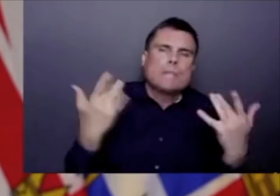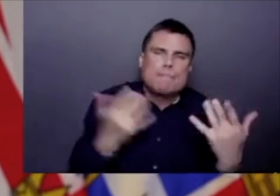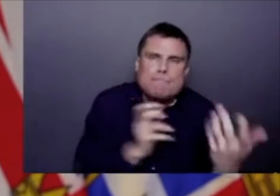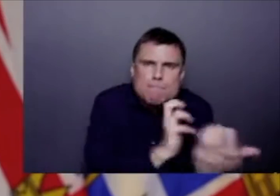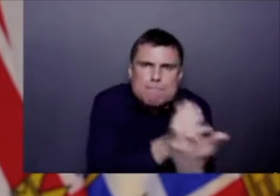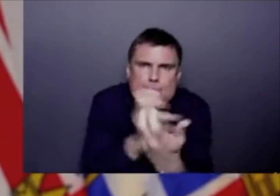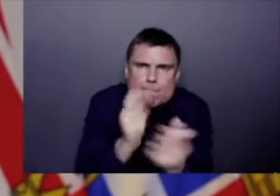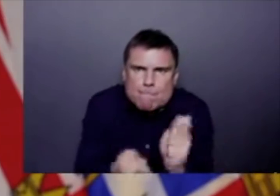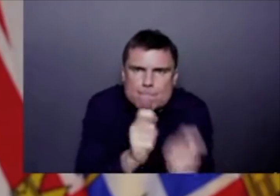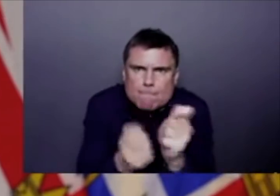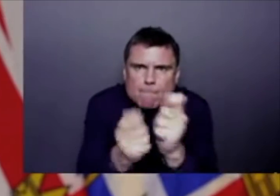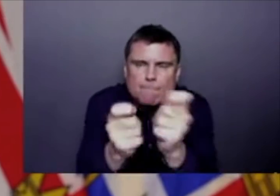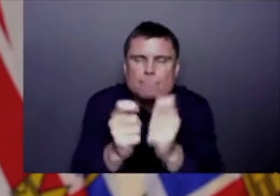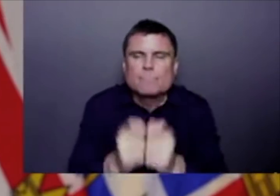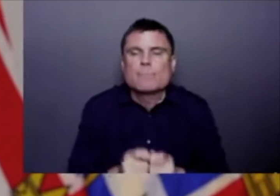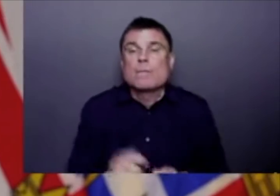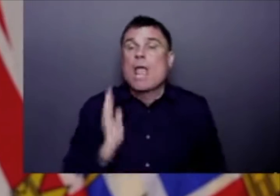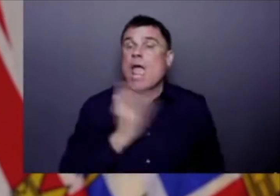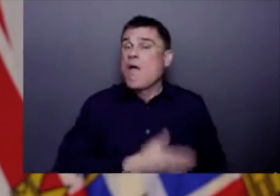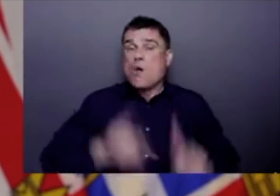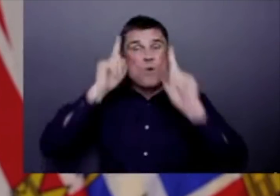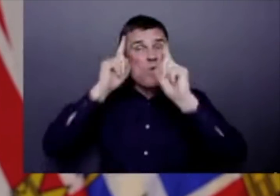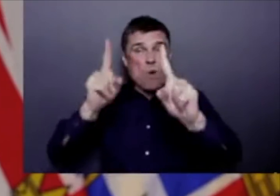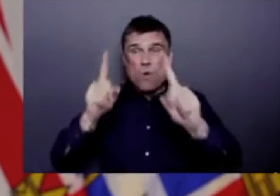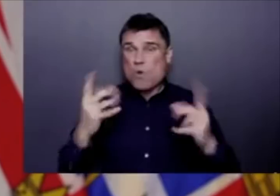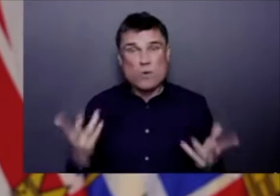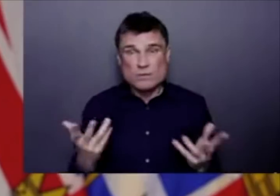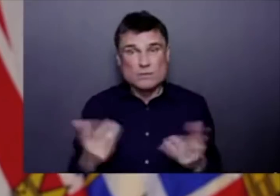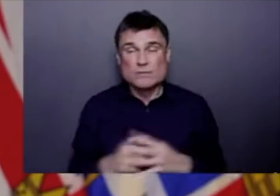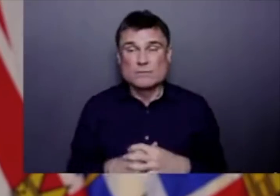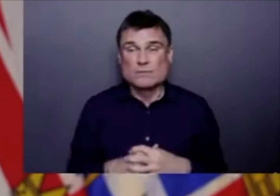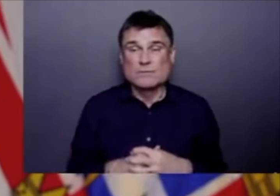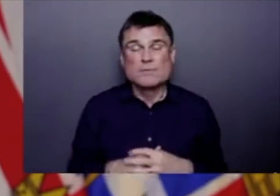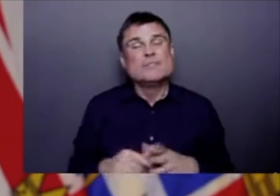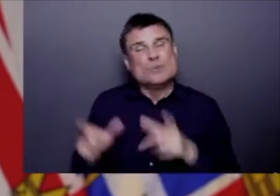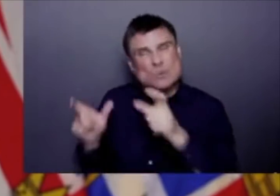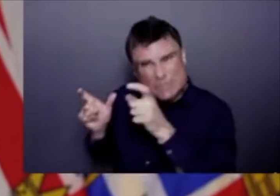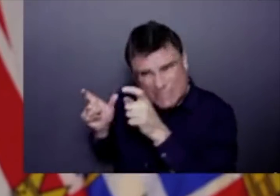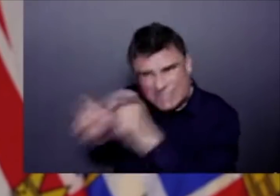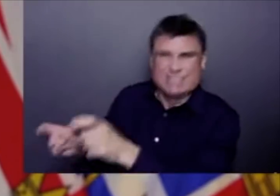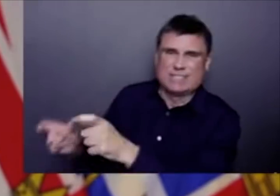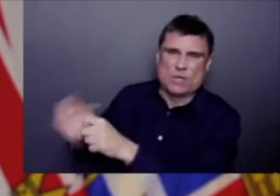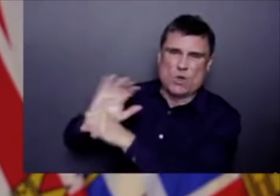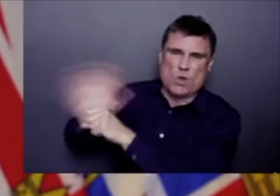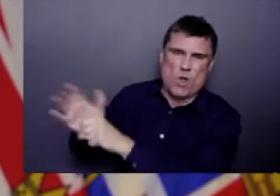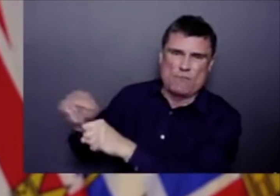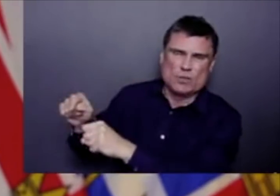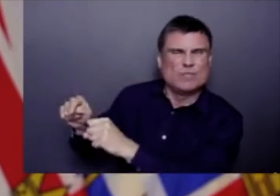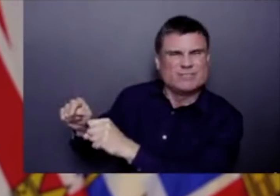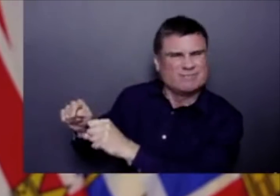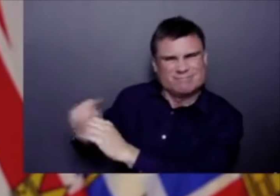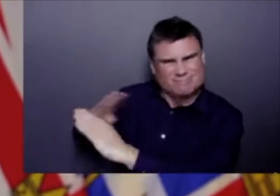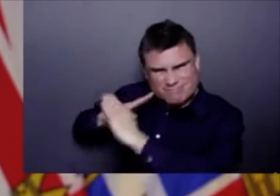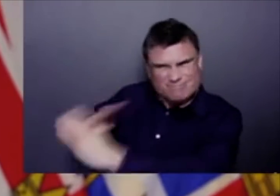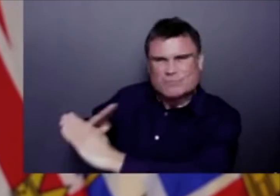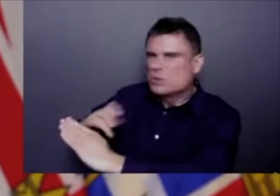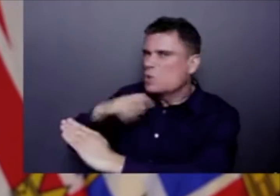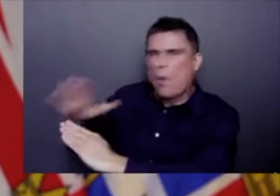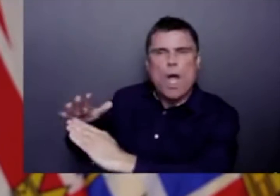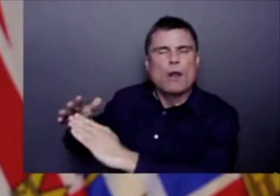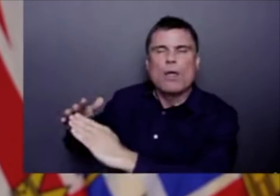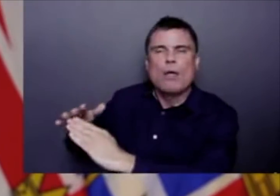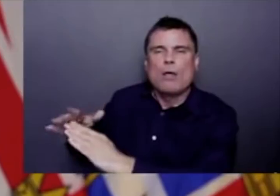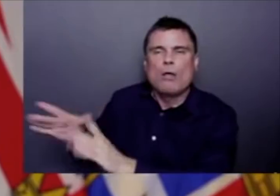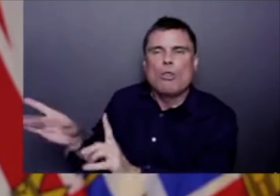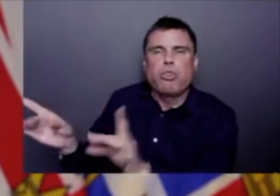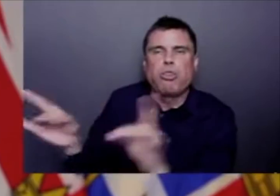puts our elders, our seniors, and others in our community at risk. And now, as we're ramping up this